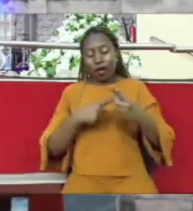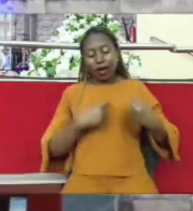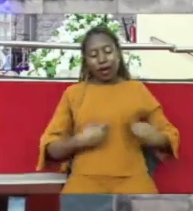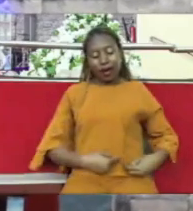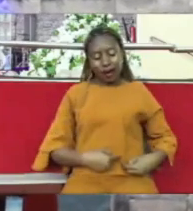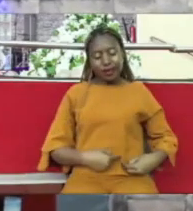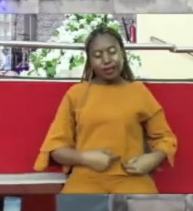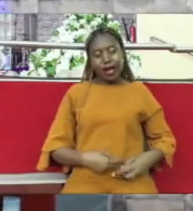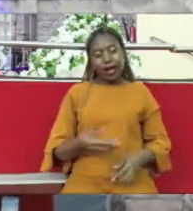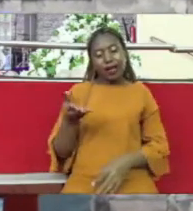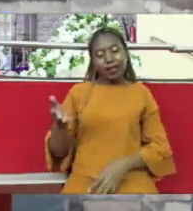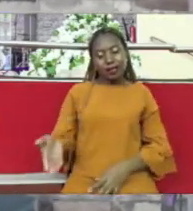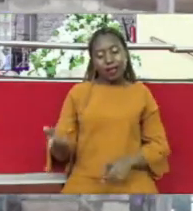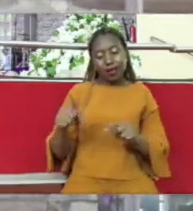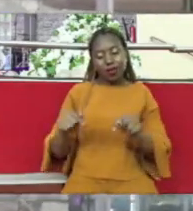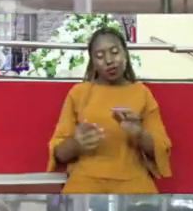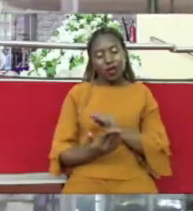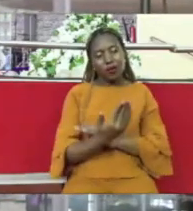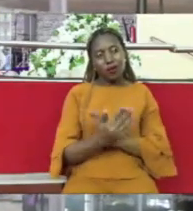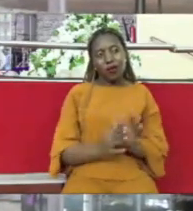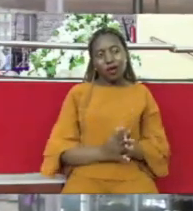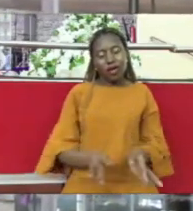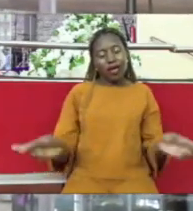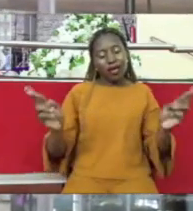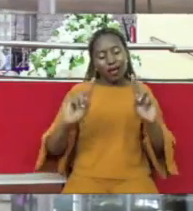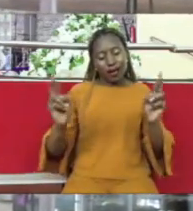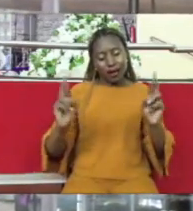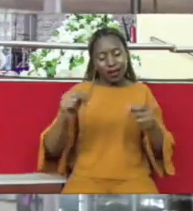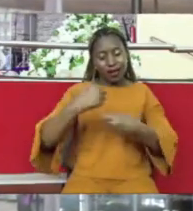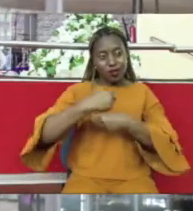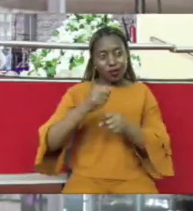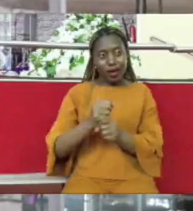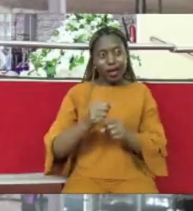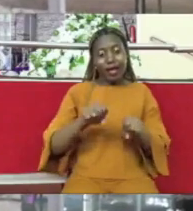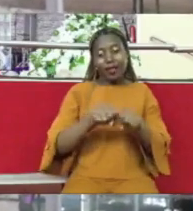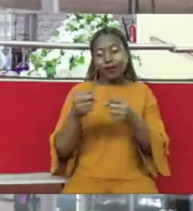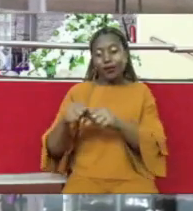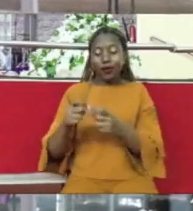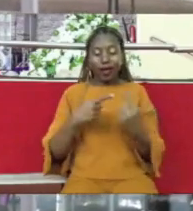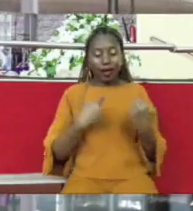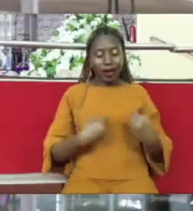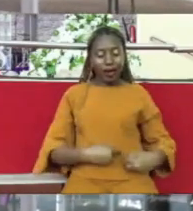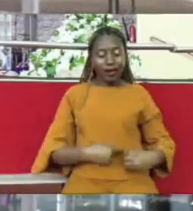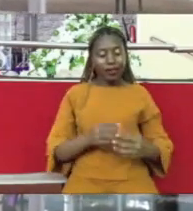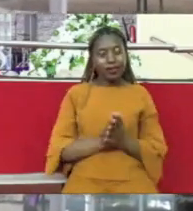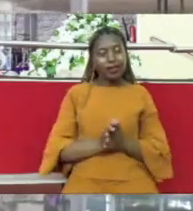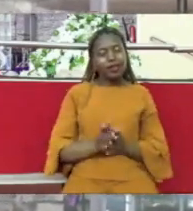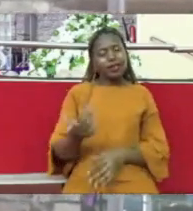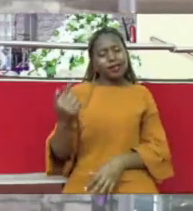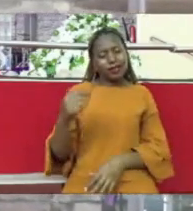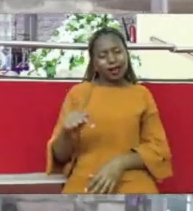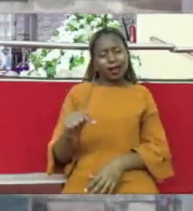this morning. Na yuko hapa asubuhi ya leo. Ready to mend the broken hearts. Akiwa tayari kutengeneza mioyo. Just come to him and tell